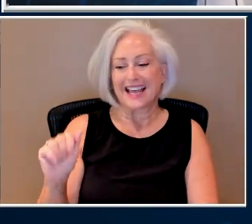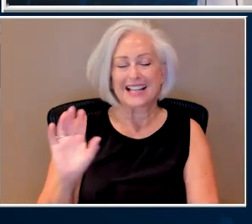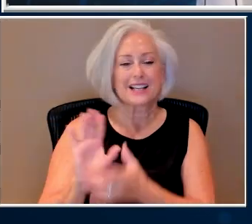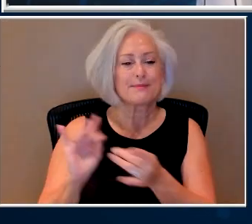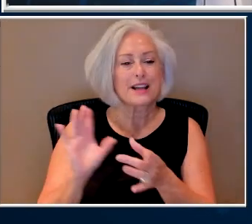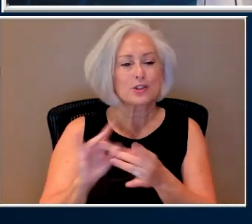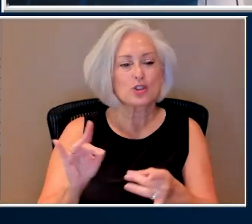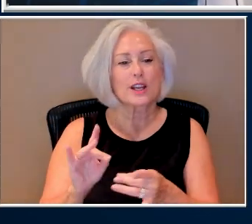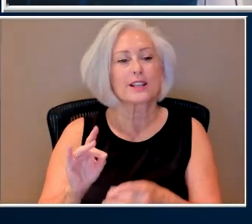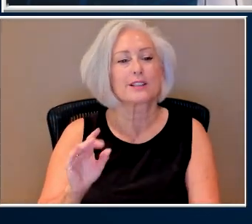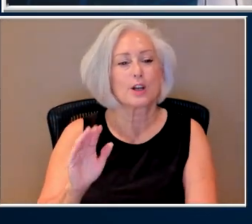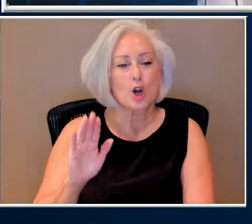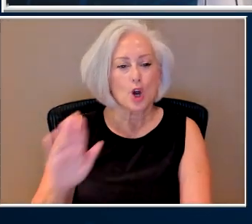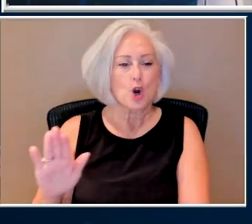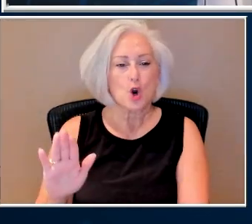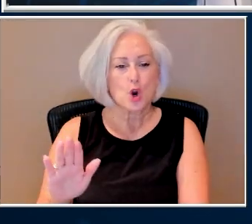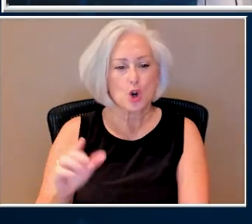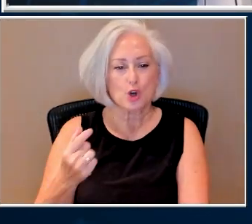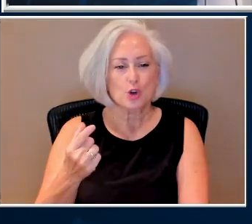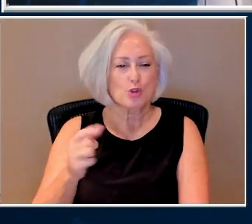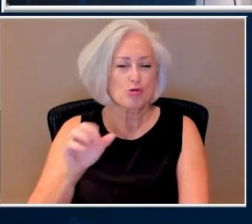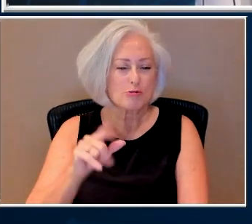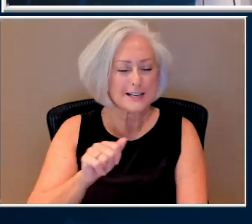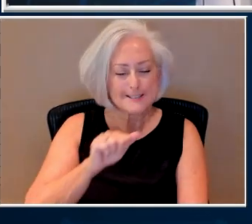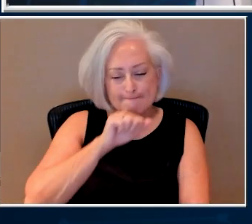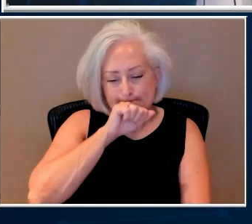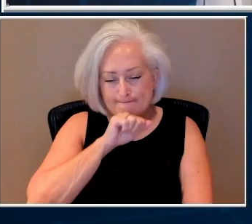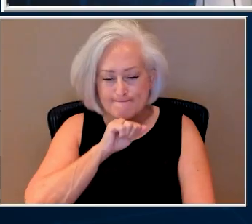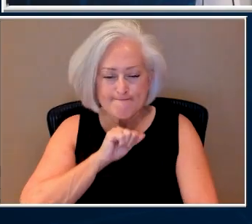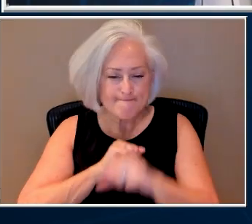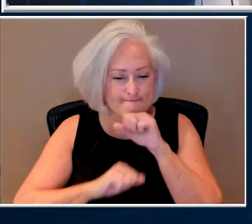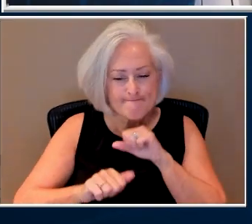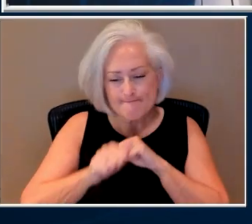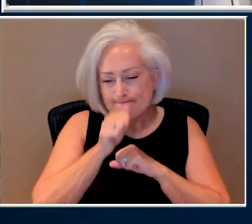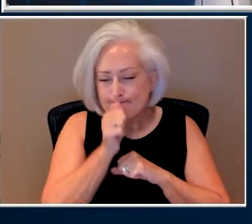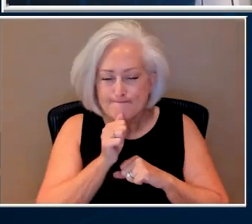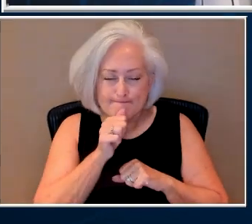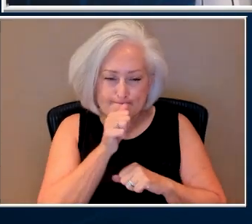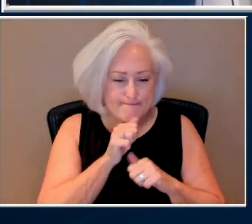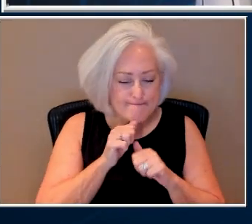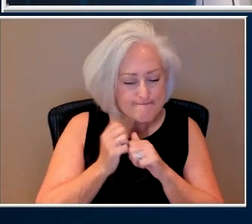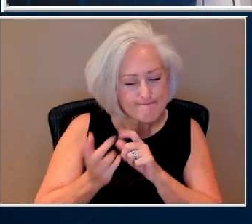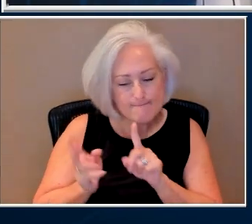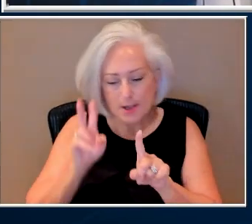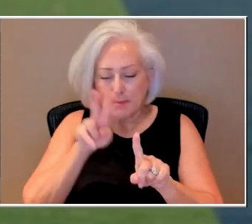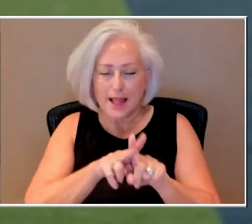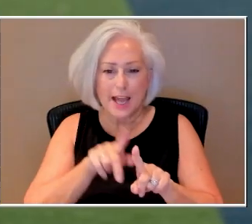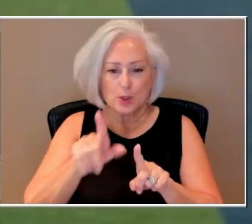her grit and investment in herself affected her performance?